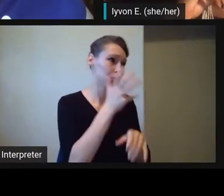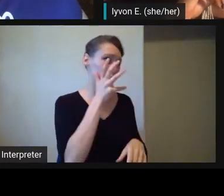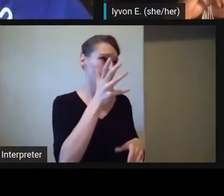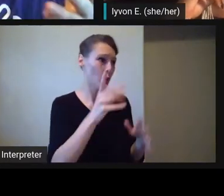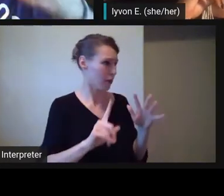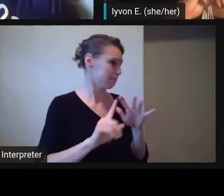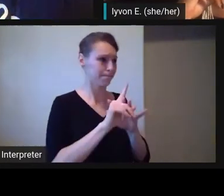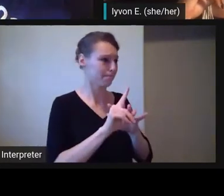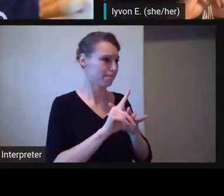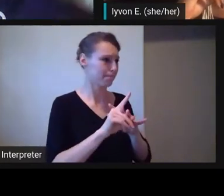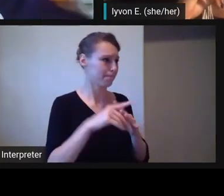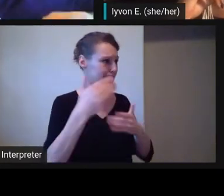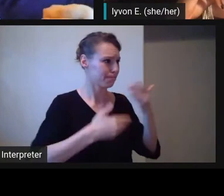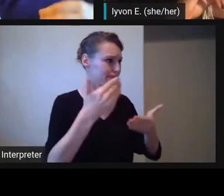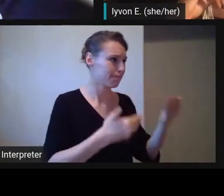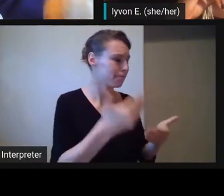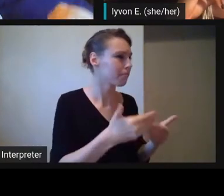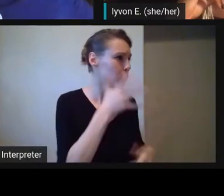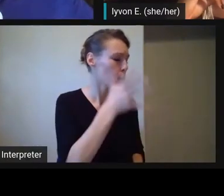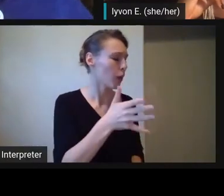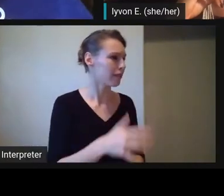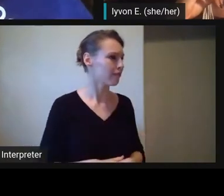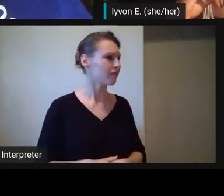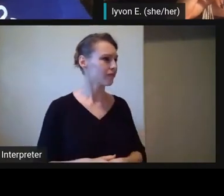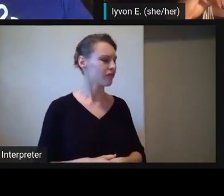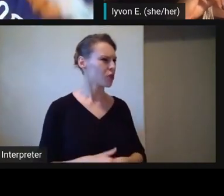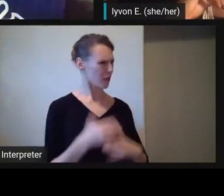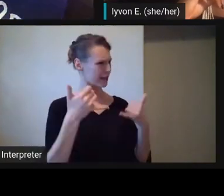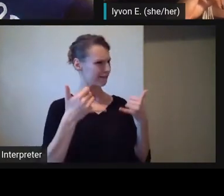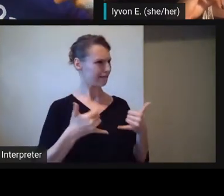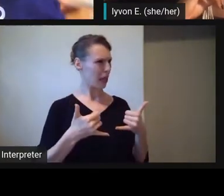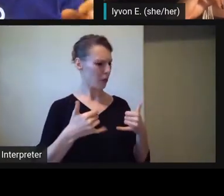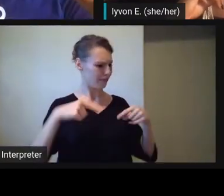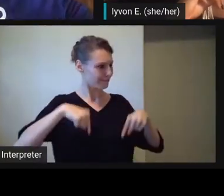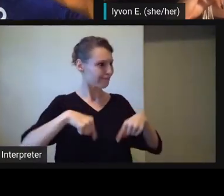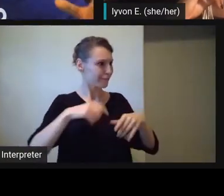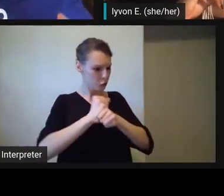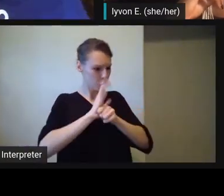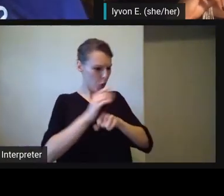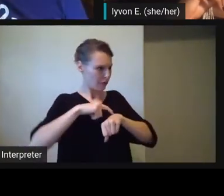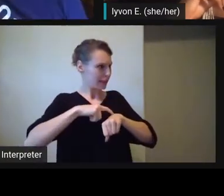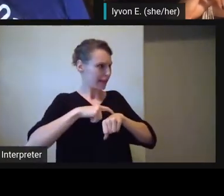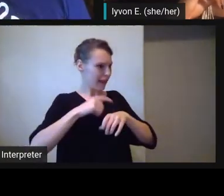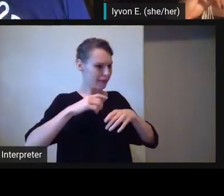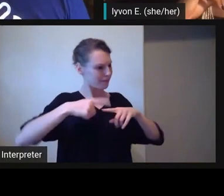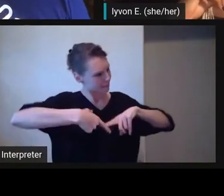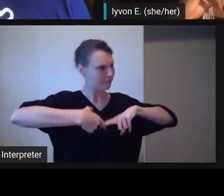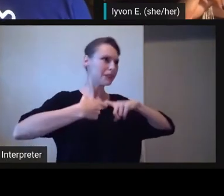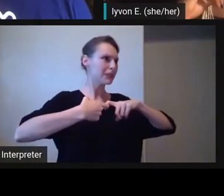if the American theater is like, as you said, taking this moment of pause to say, let's open up